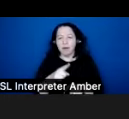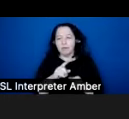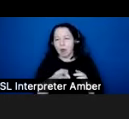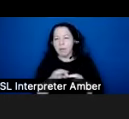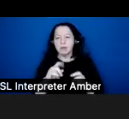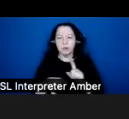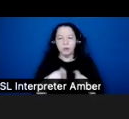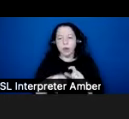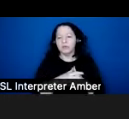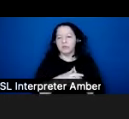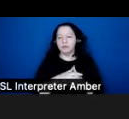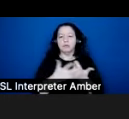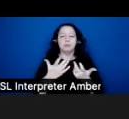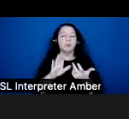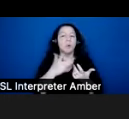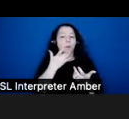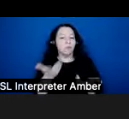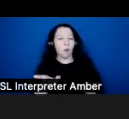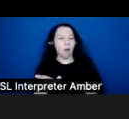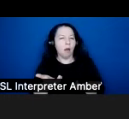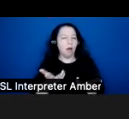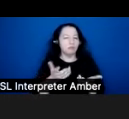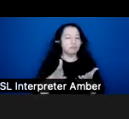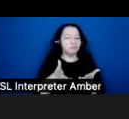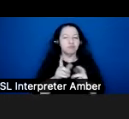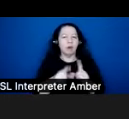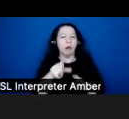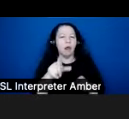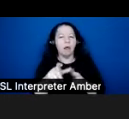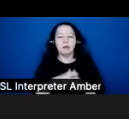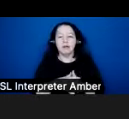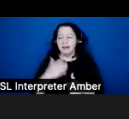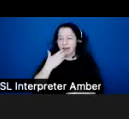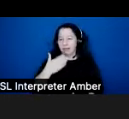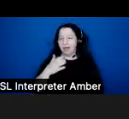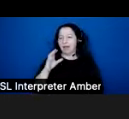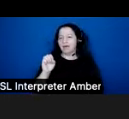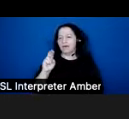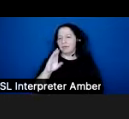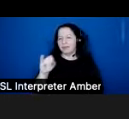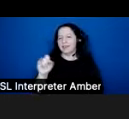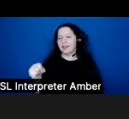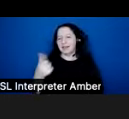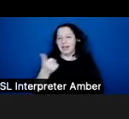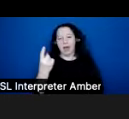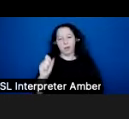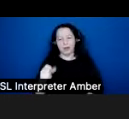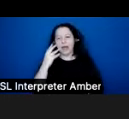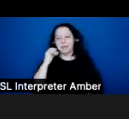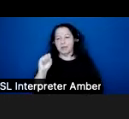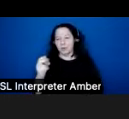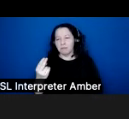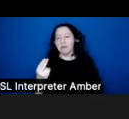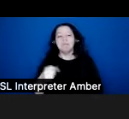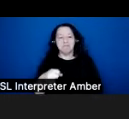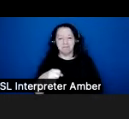questions, preferences. Yes, thank you, Mercy. Yep, anyone can be sexually harassed. Not taking no for